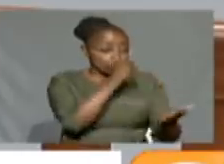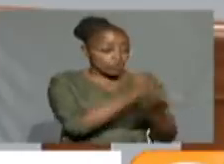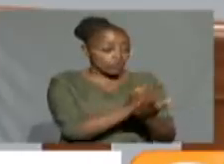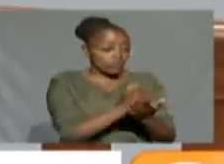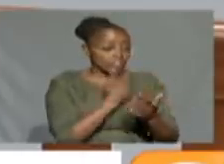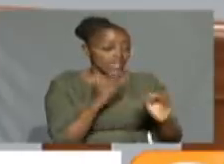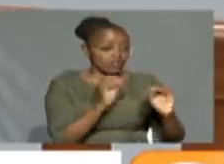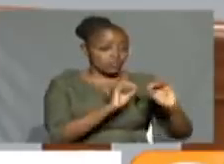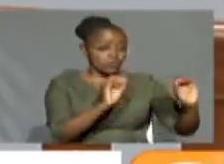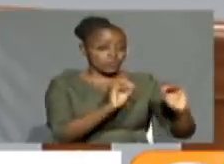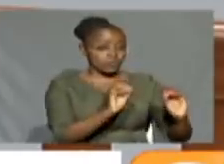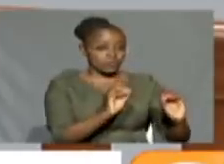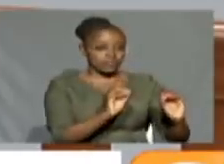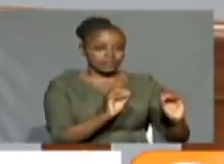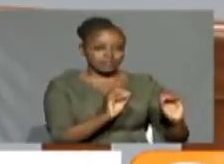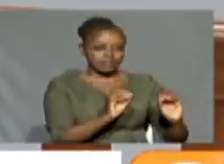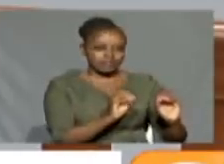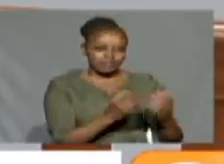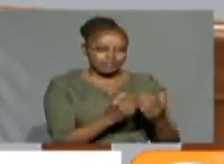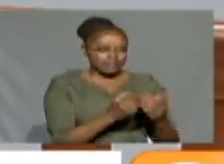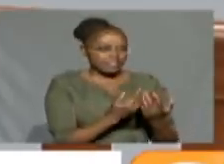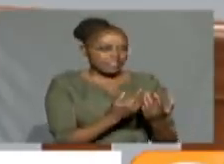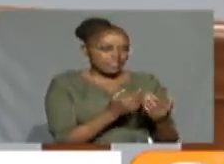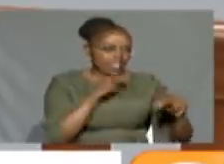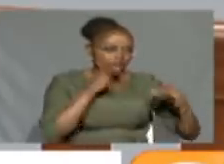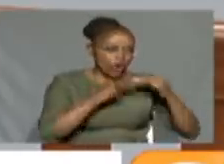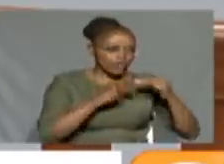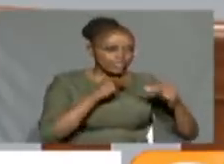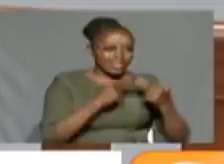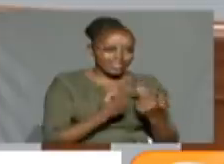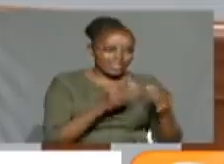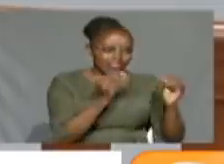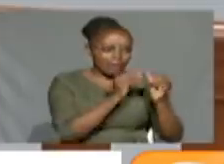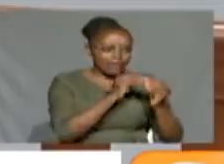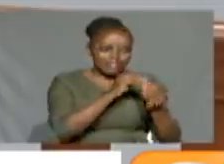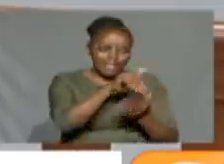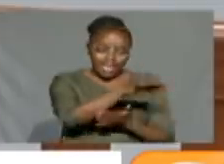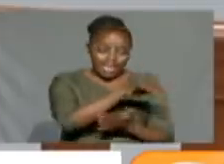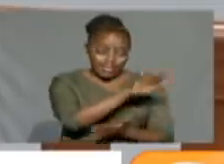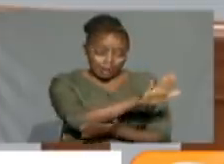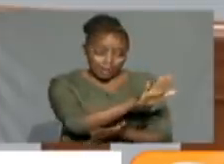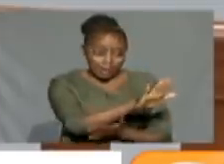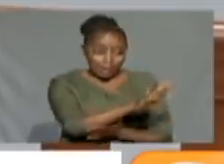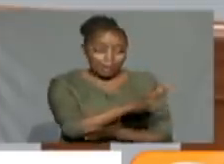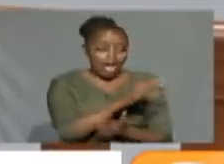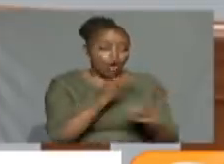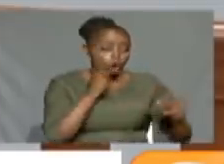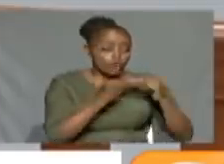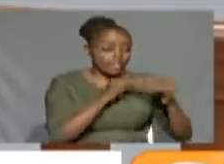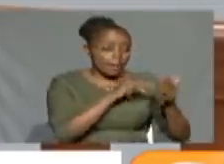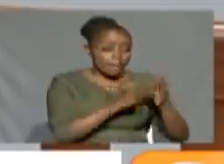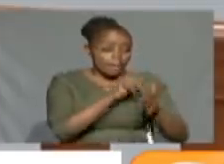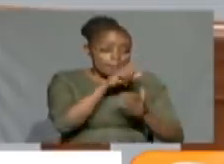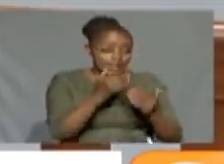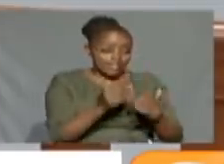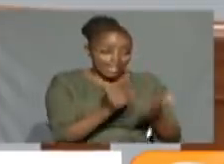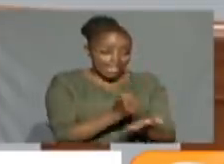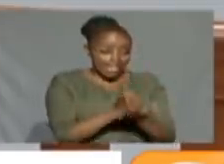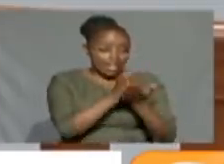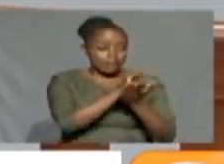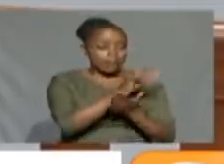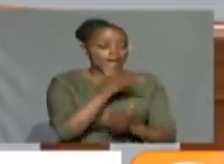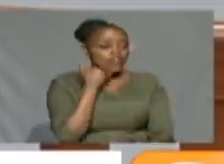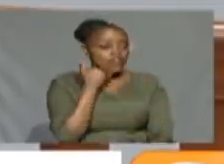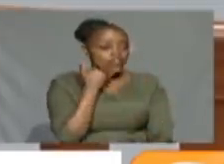to. Yeah. The cafeterias is the meeting place for them. So essentially, we must number them on their